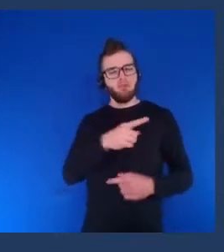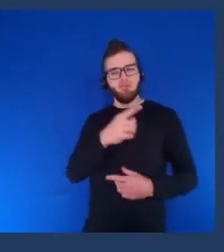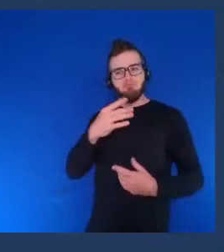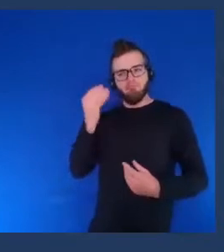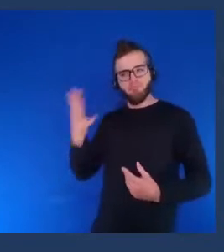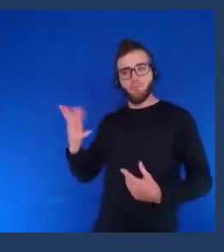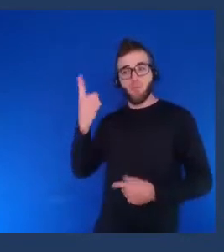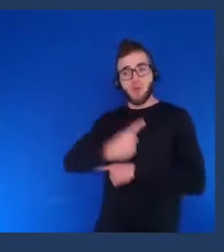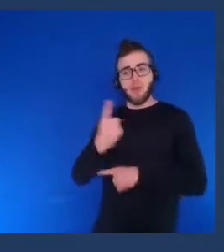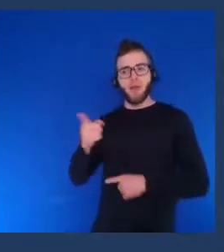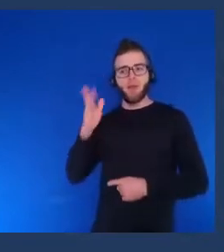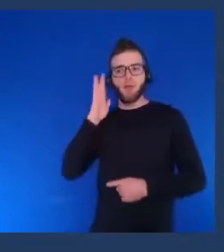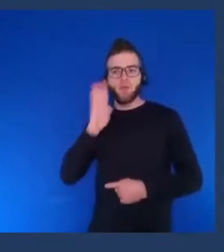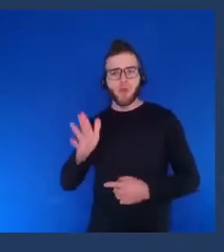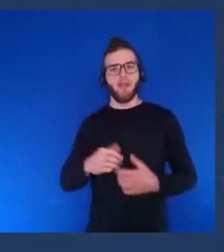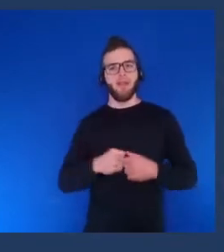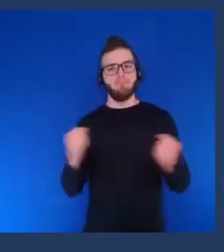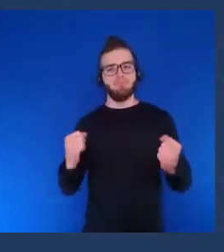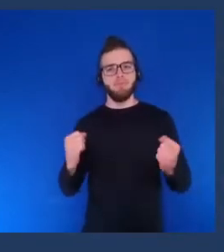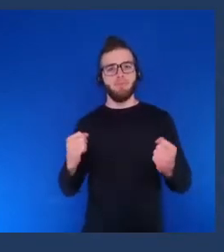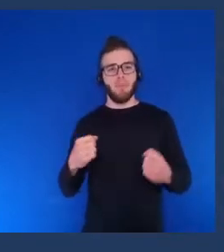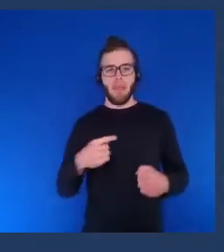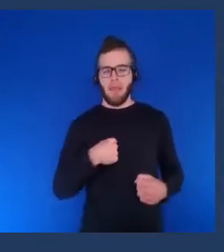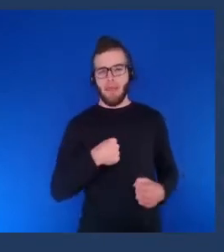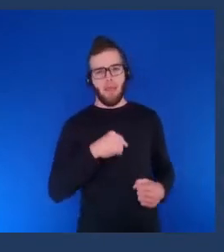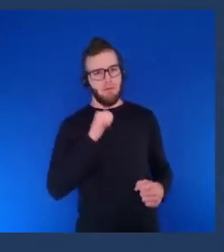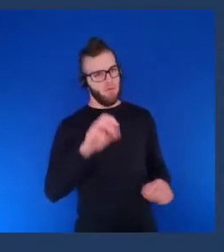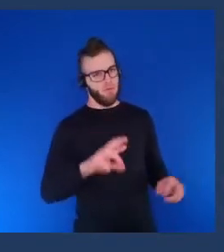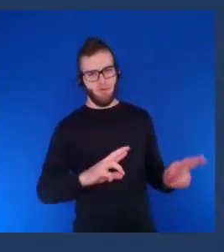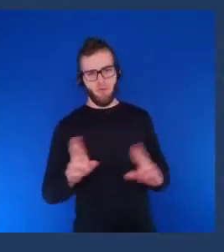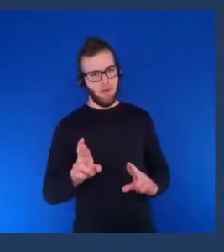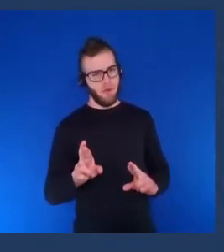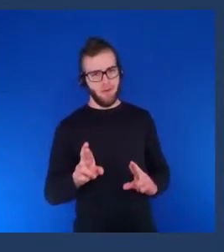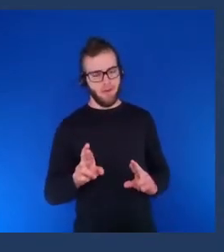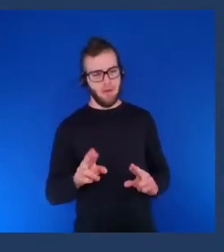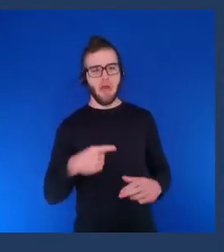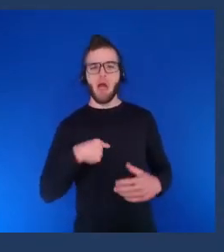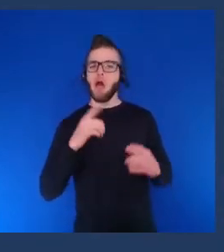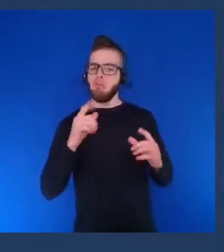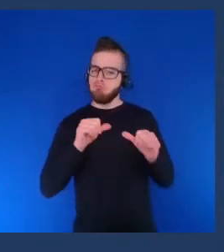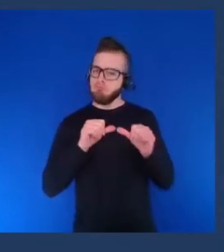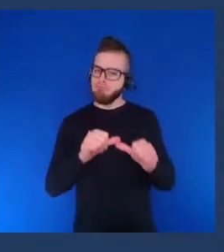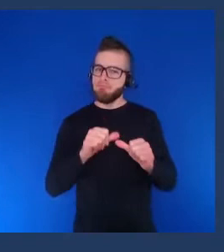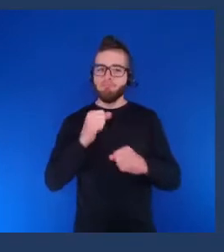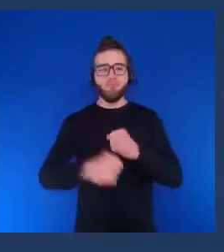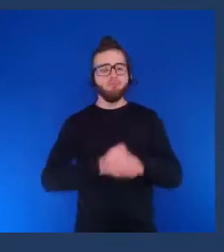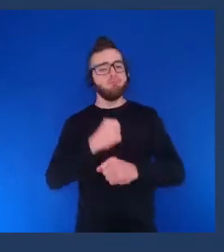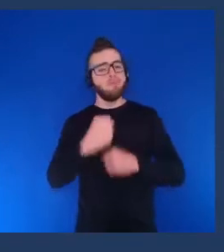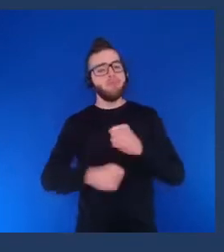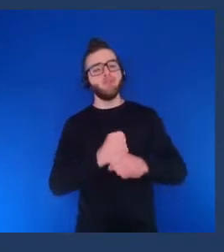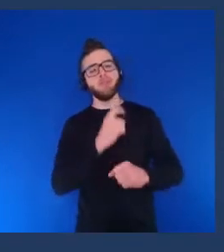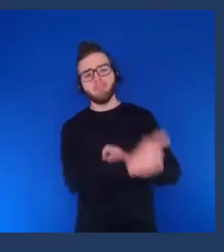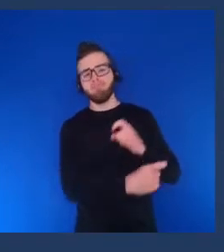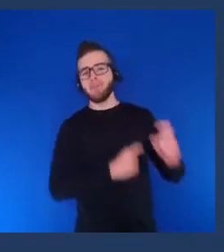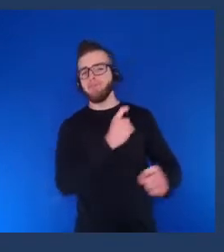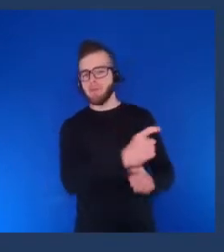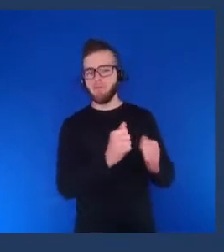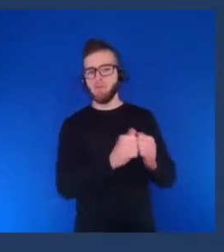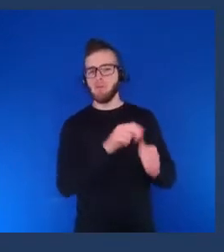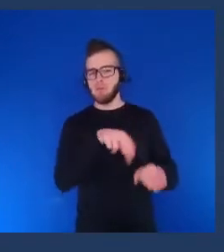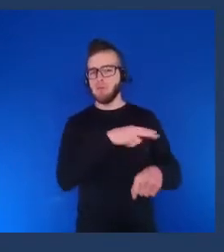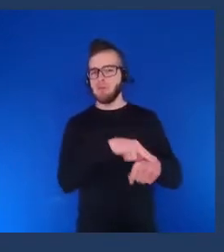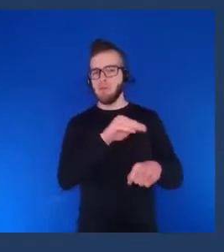that. Continued to give to the society and became more active. While that was going on, our company